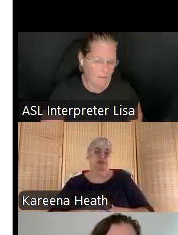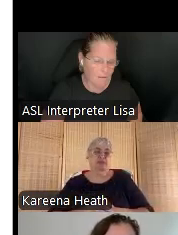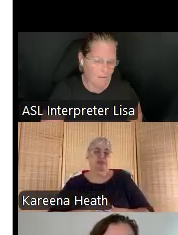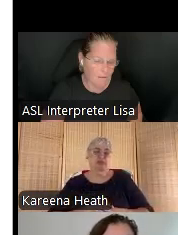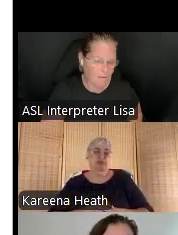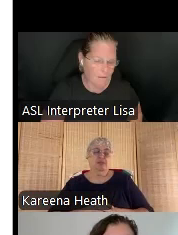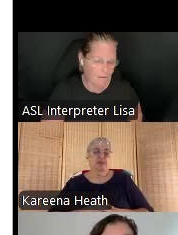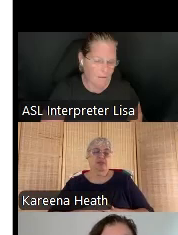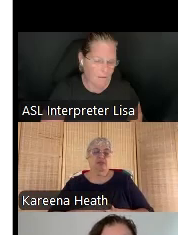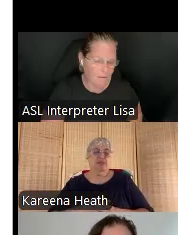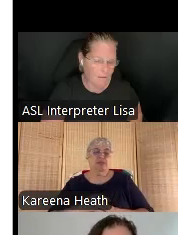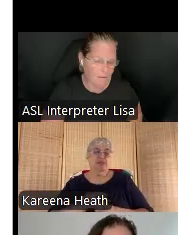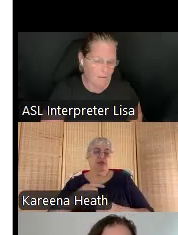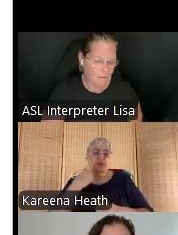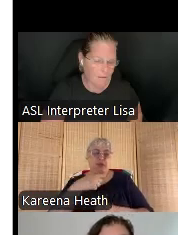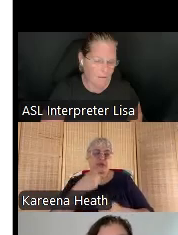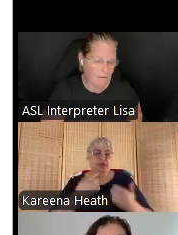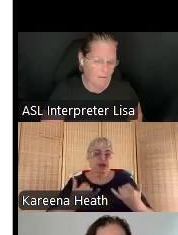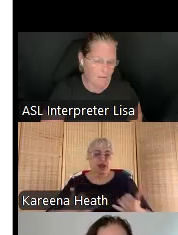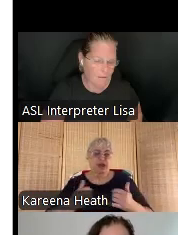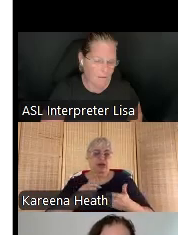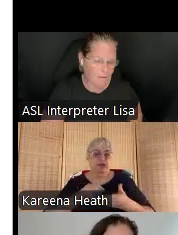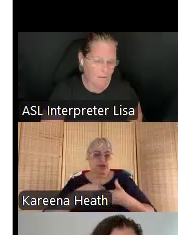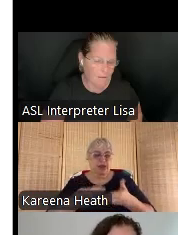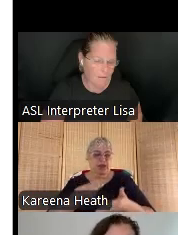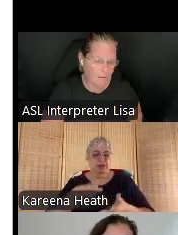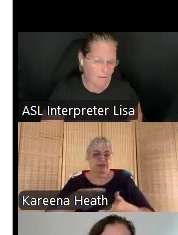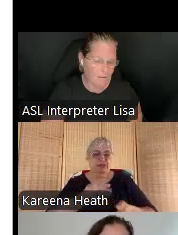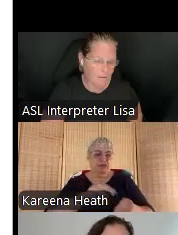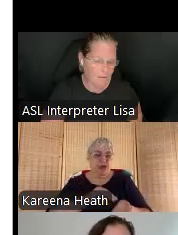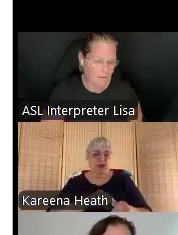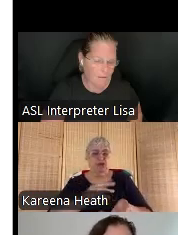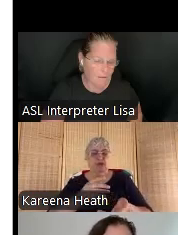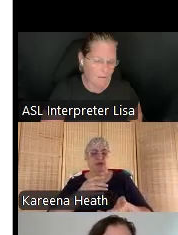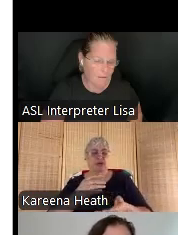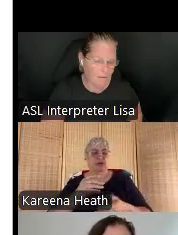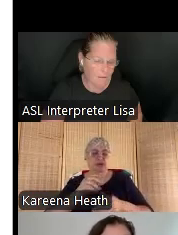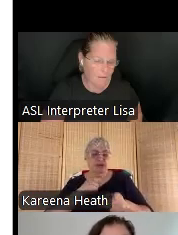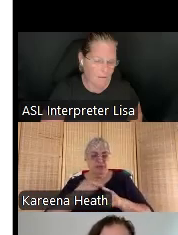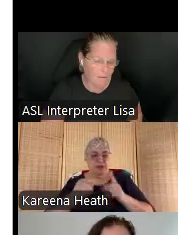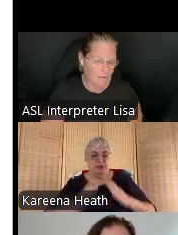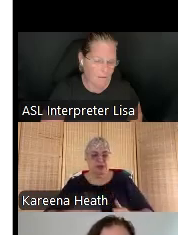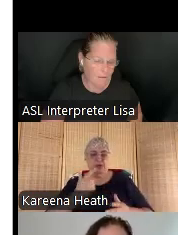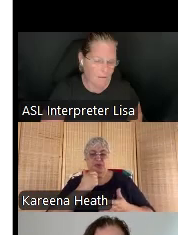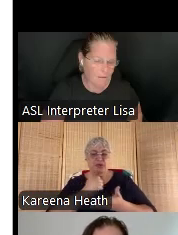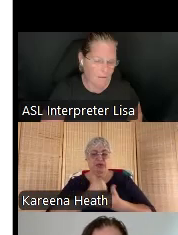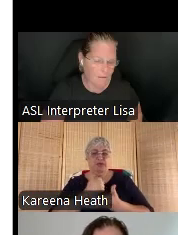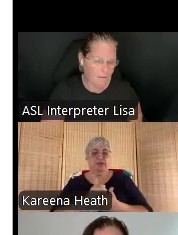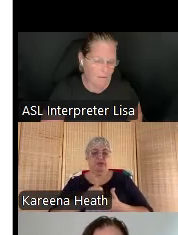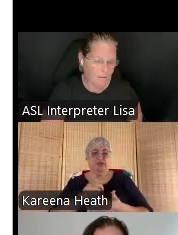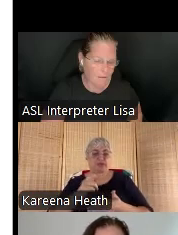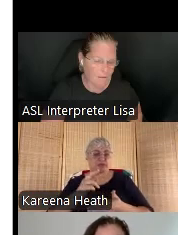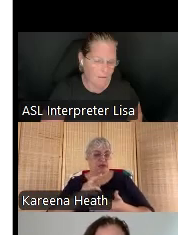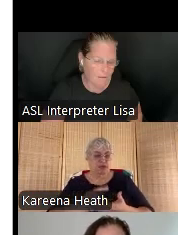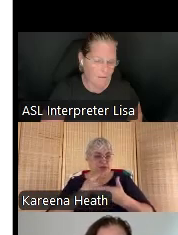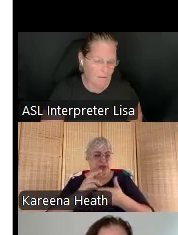questions. Who is currently treating you? Health care provider, any specialist? Were you treated at a rehab